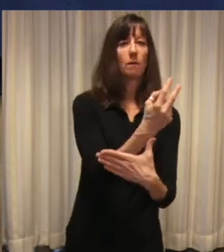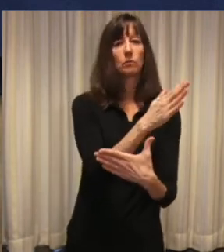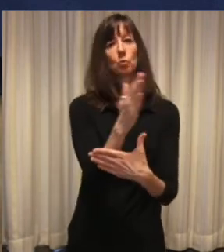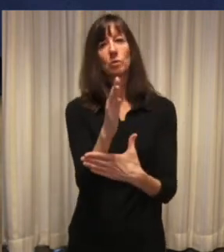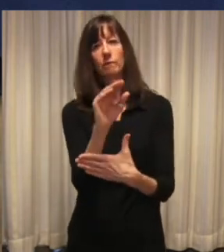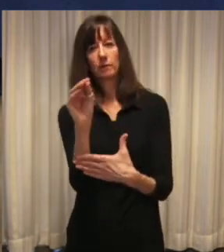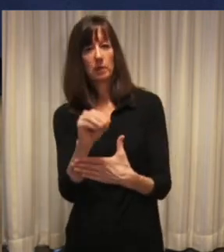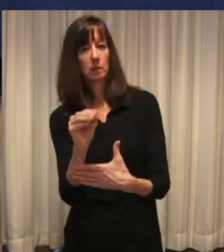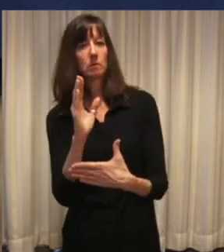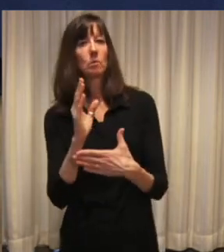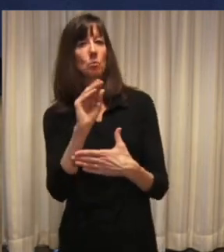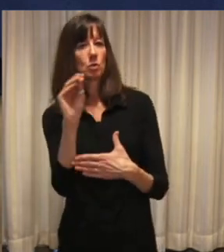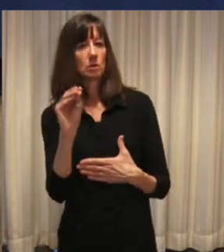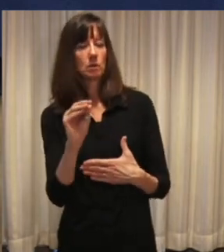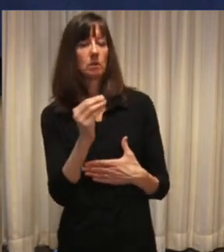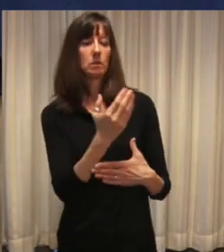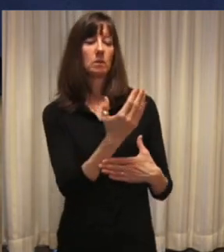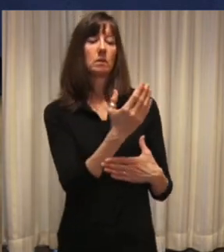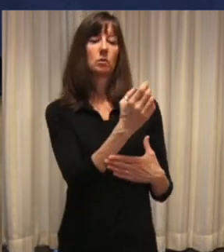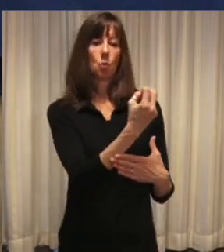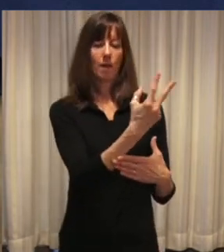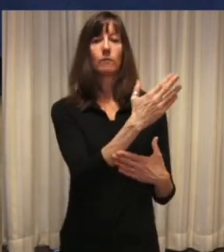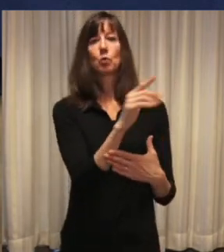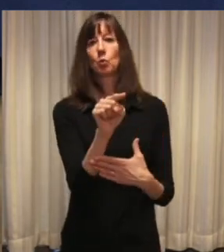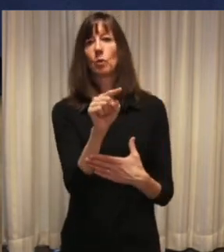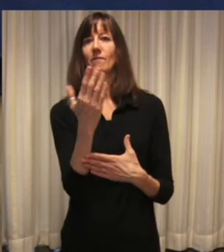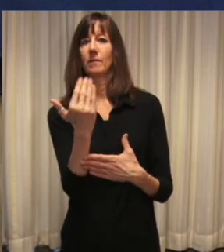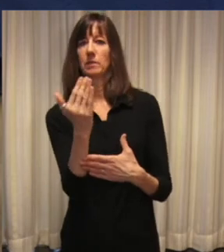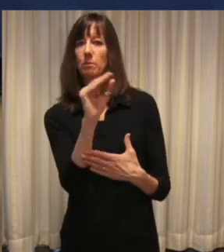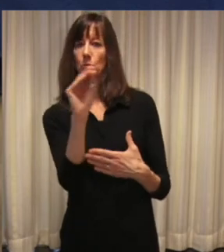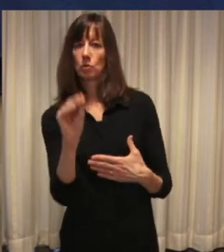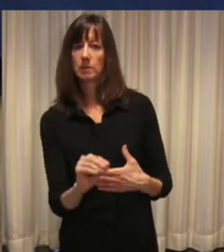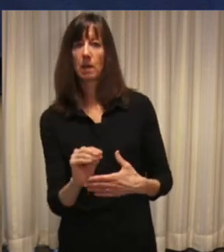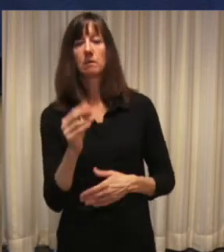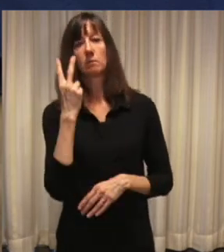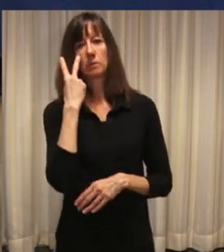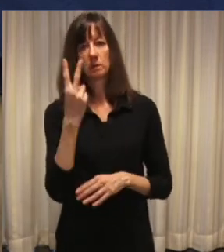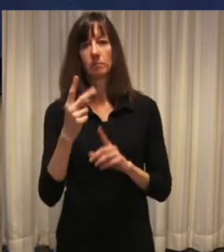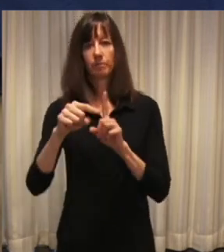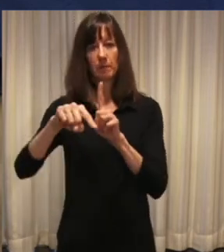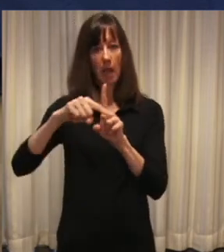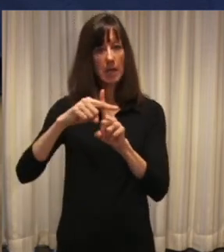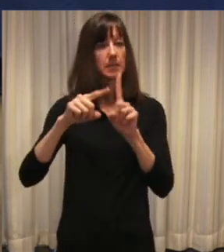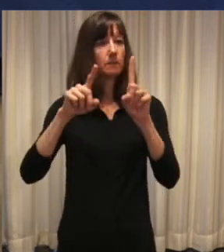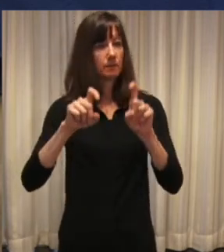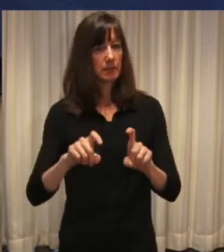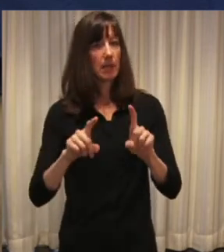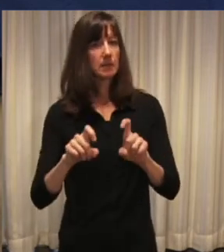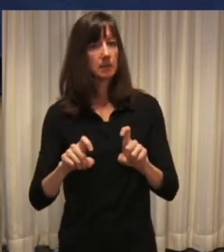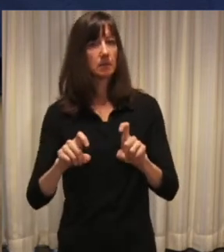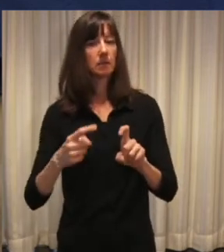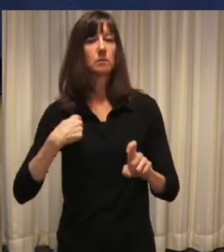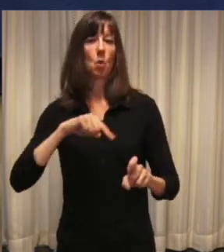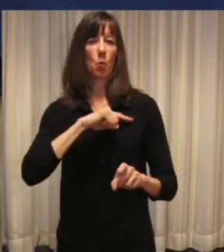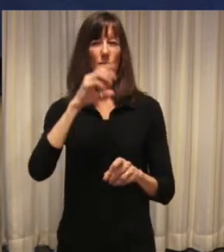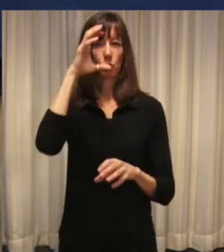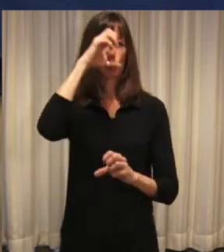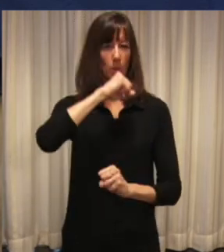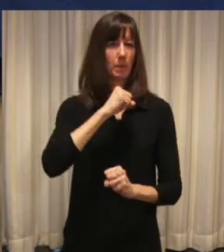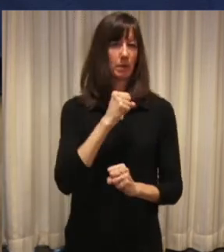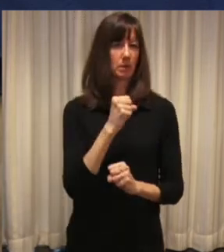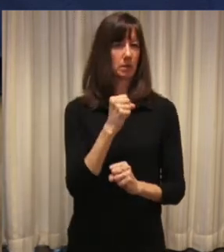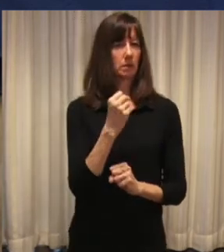then requiring hospitalization. So in those projections that I talked about earlier, that we assumed 15%, which is